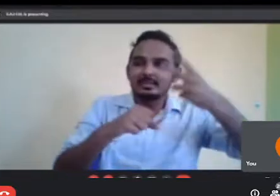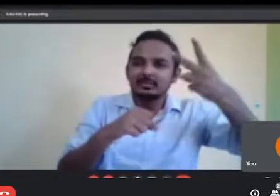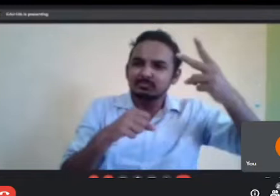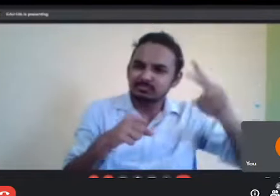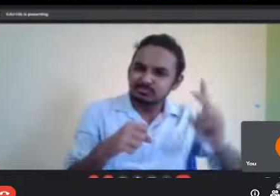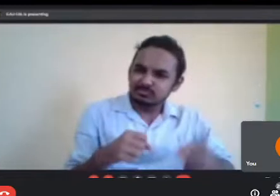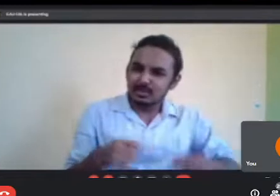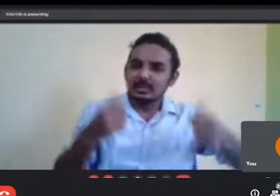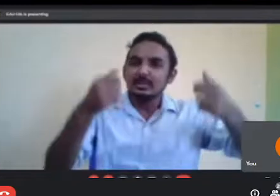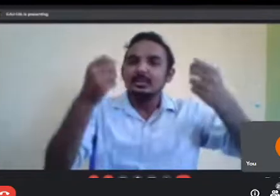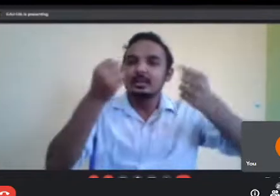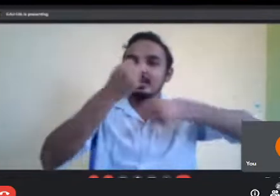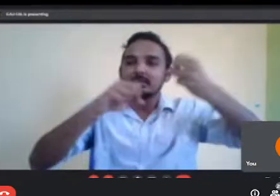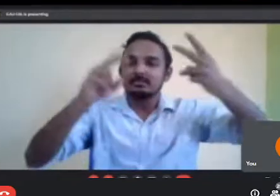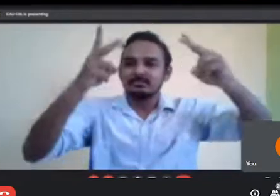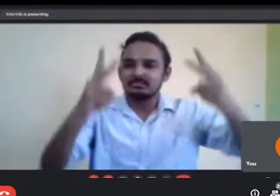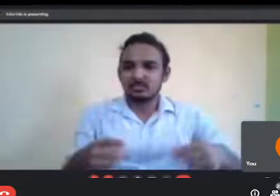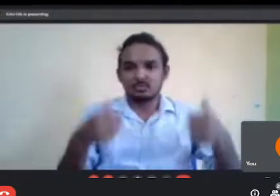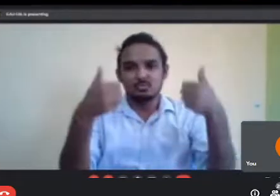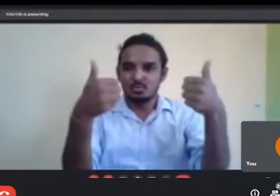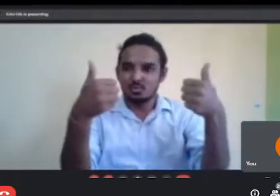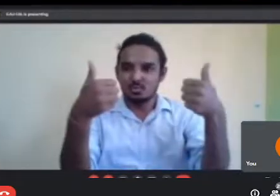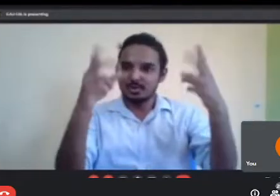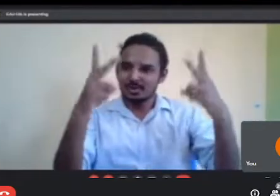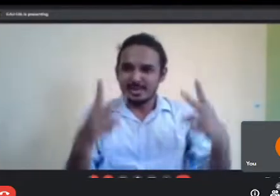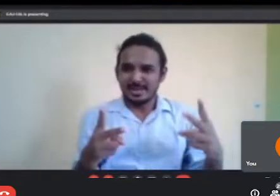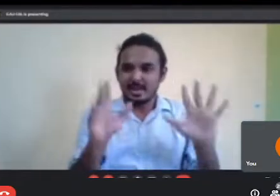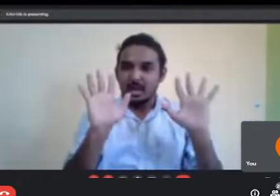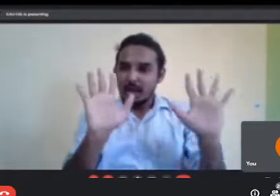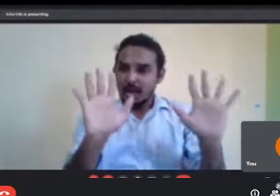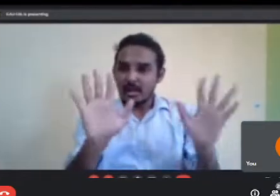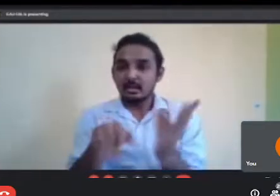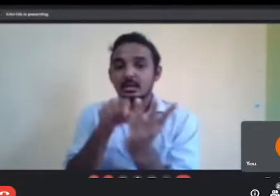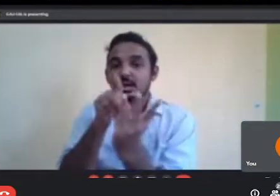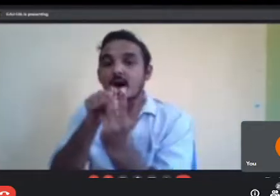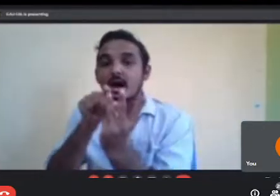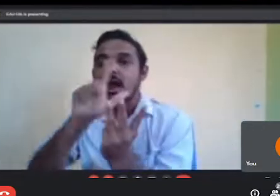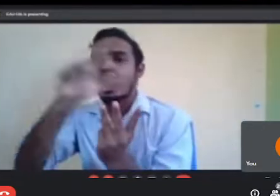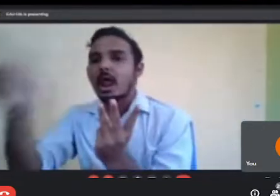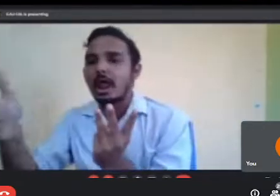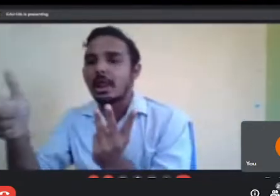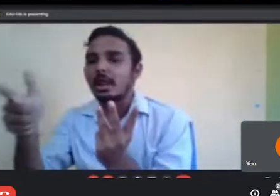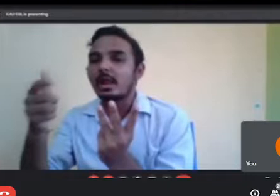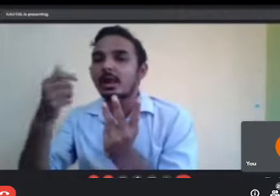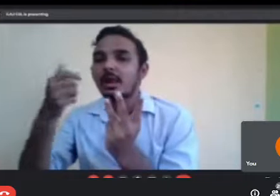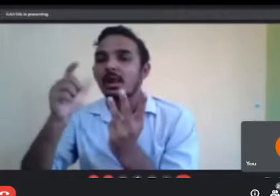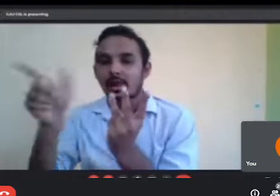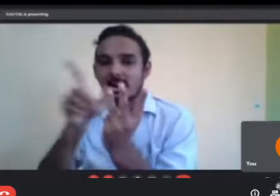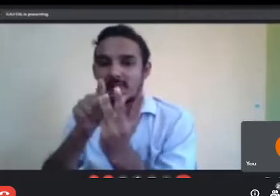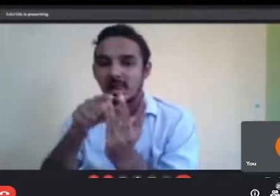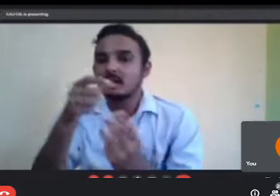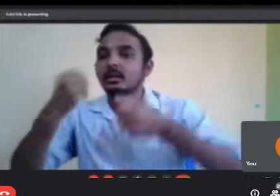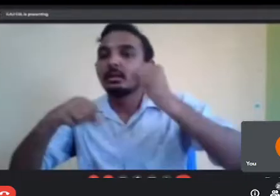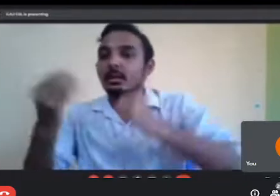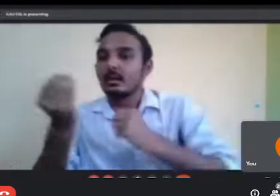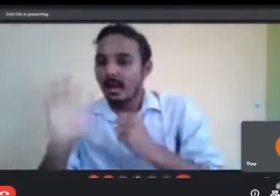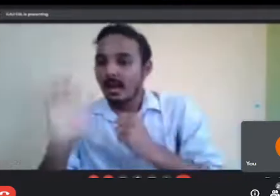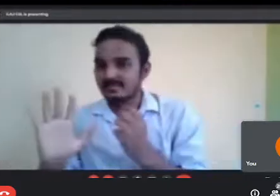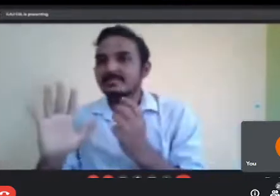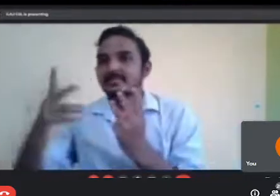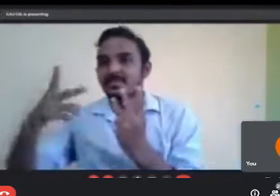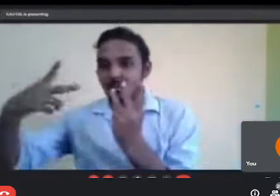Like this, we had 6 separate tests in both the pre-test and the first post-test. But in the second